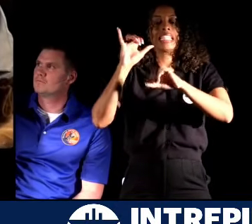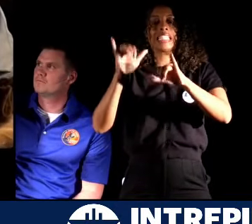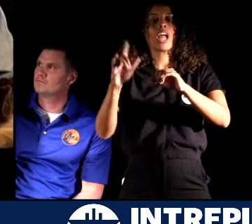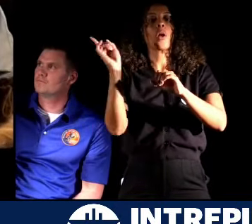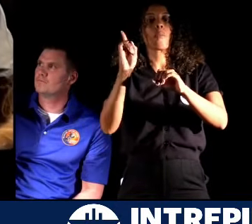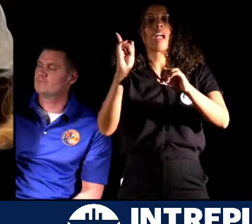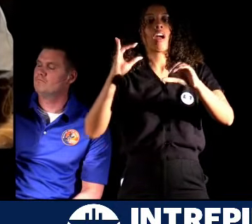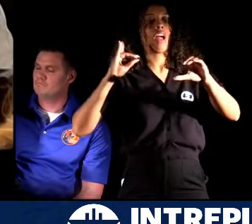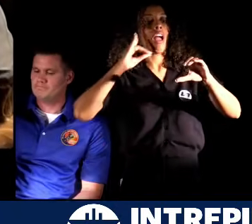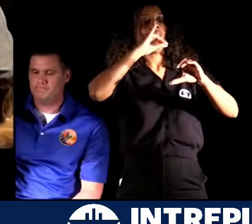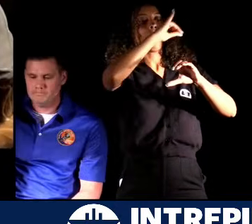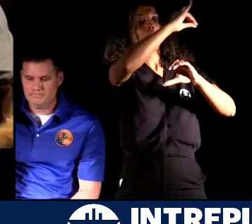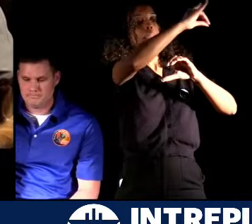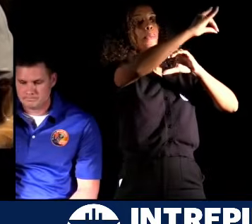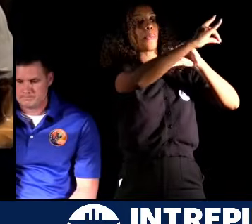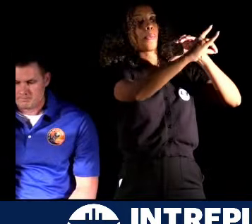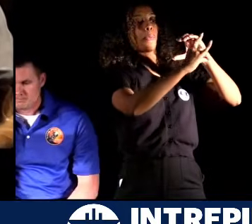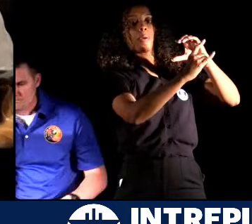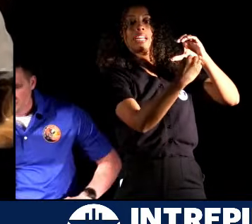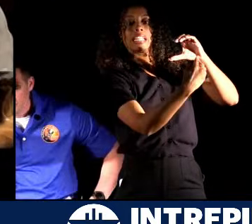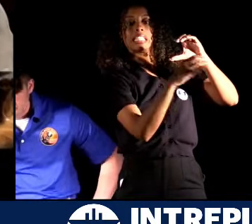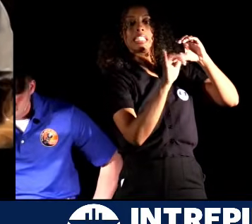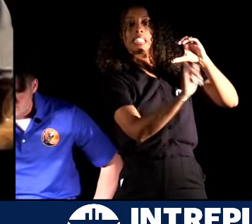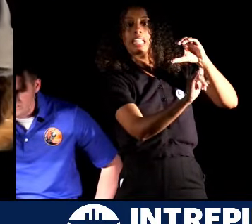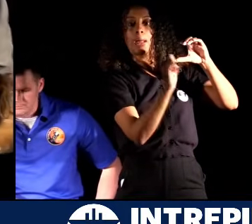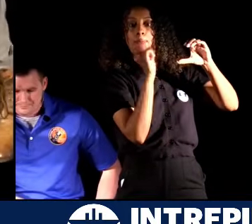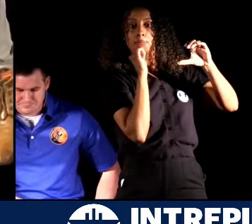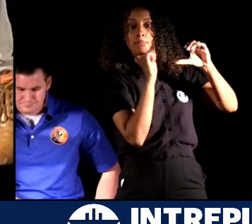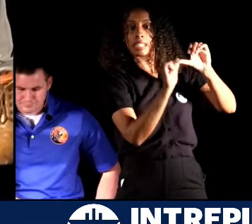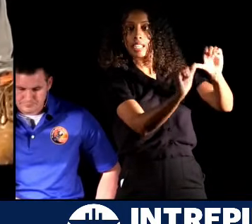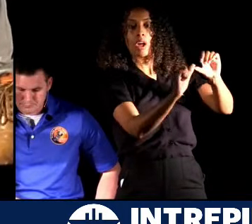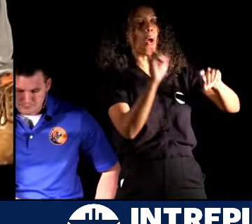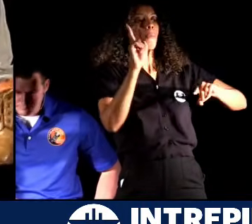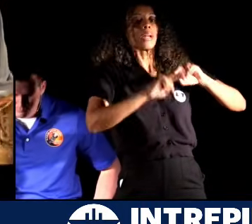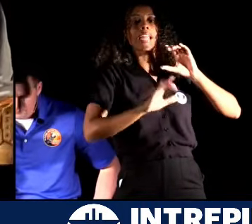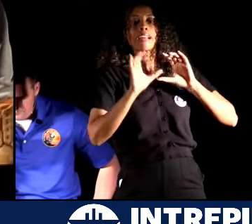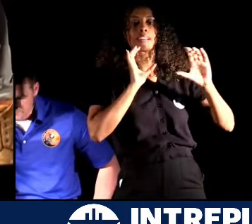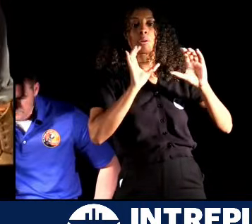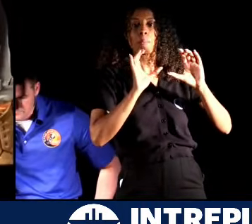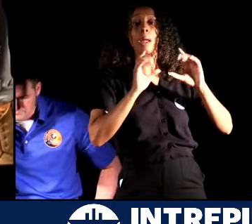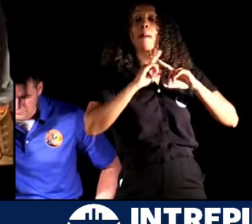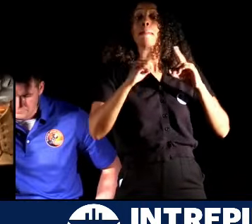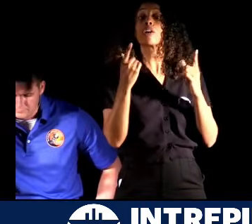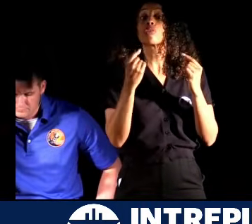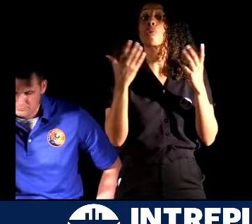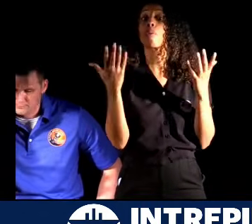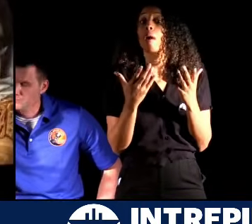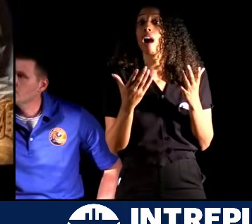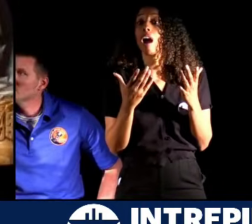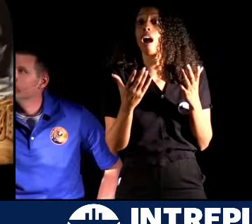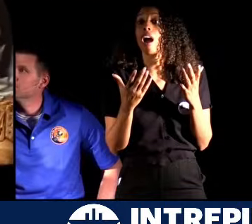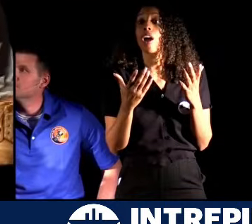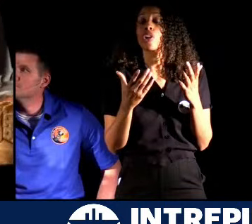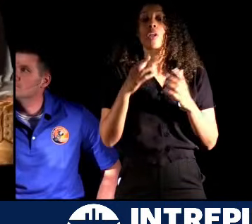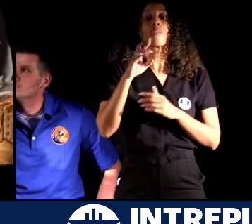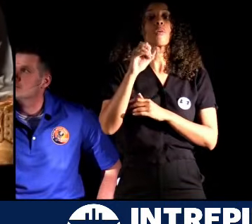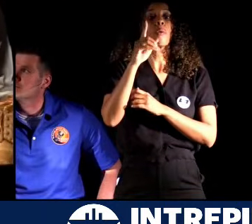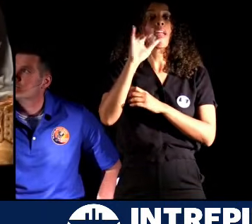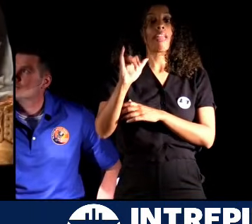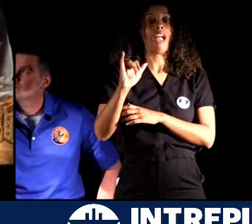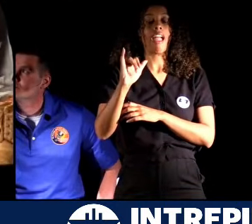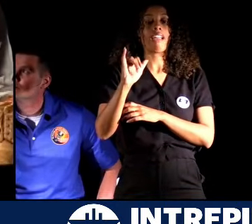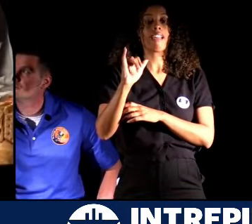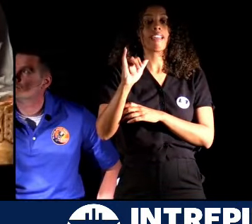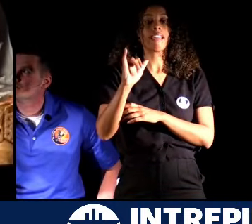sun. And as you said, obviously we cannot talk to it. So what you have to do, you have to have a relay satellite